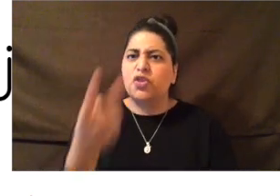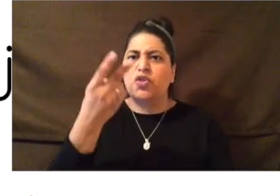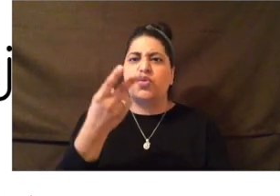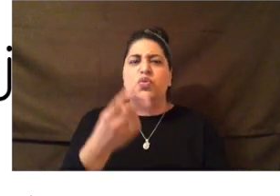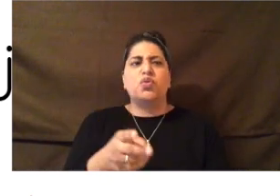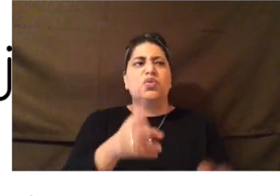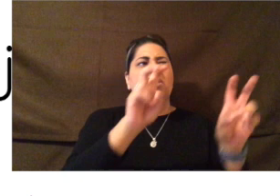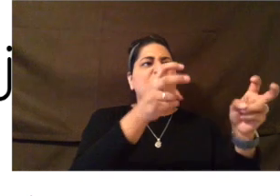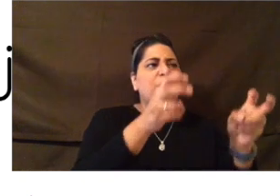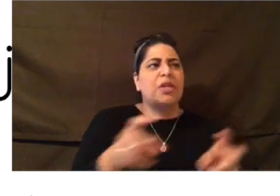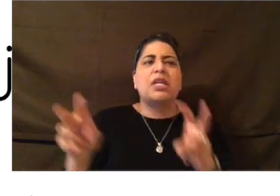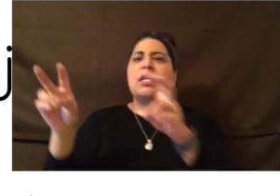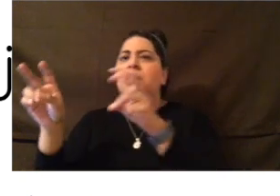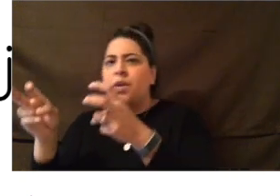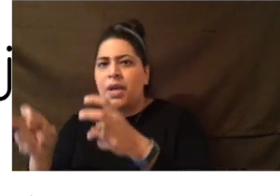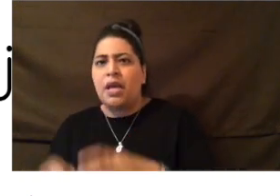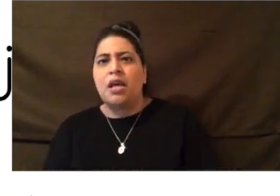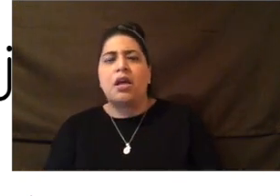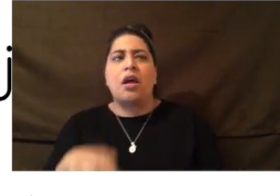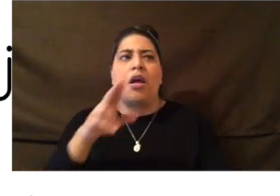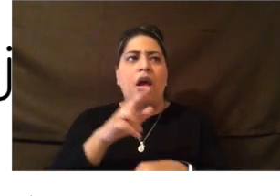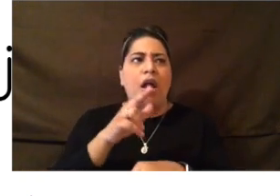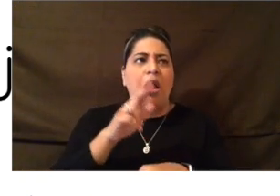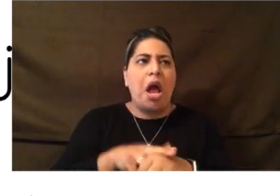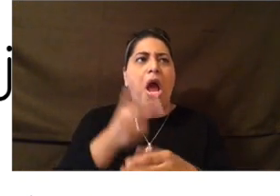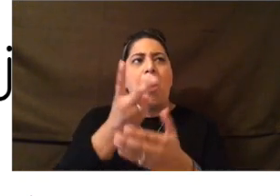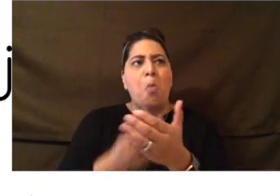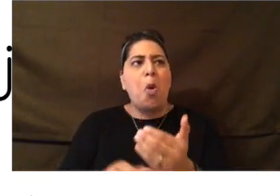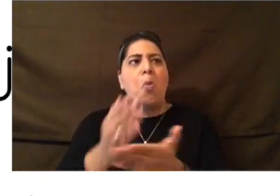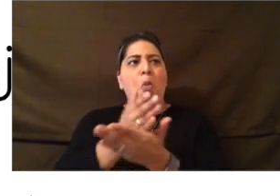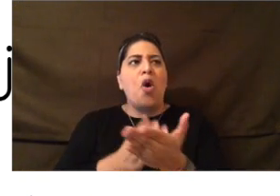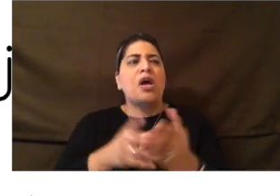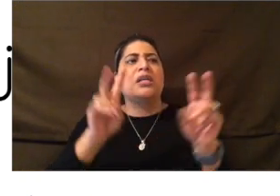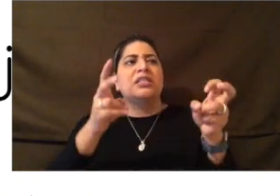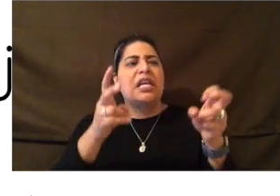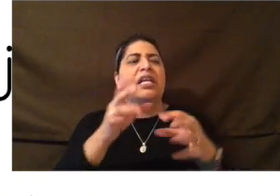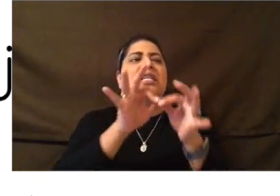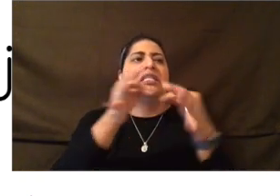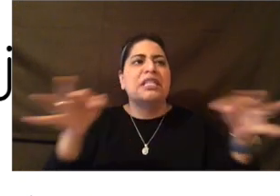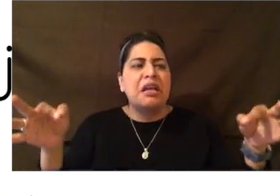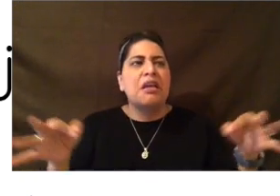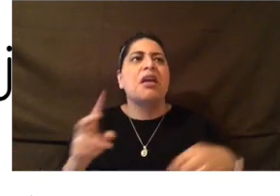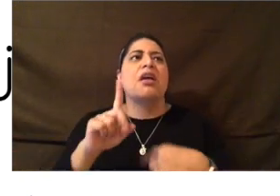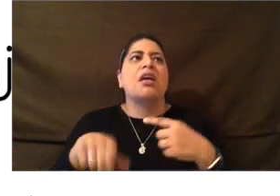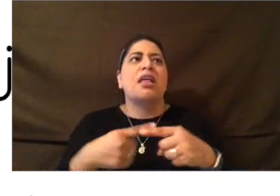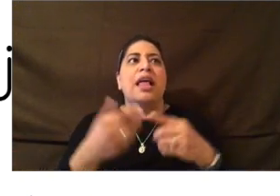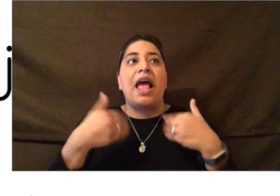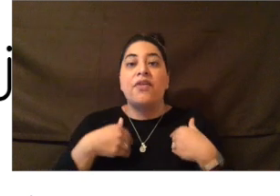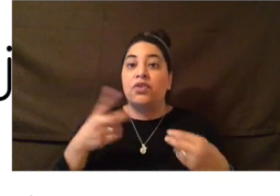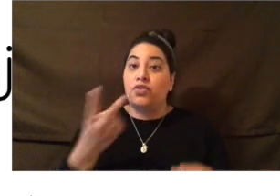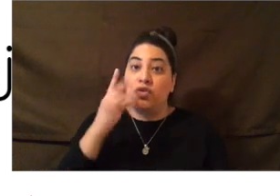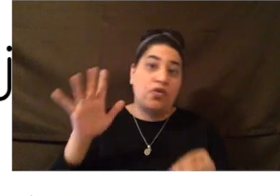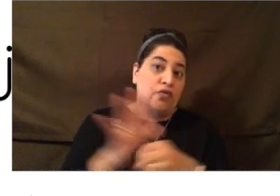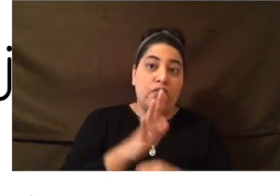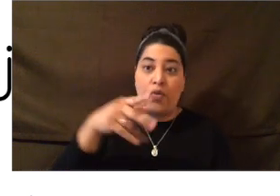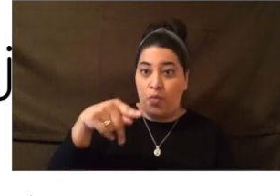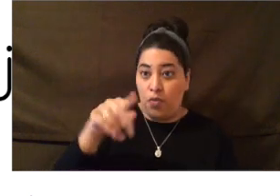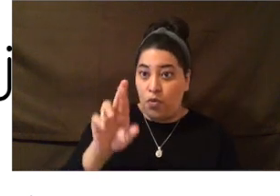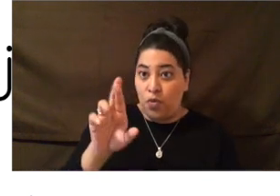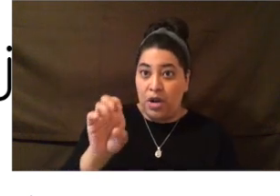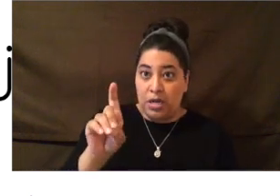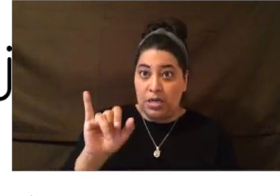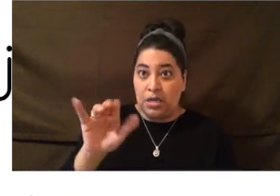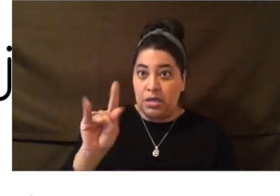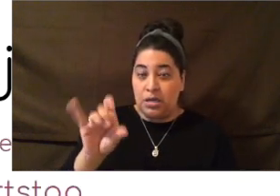sense. Two complete subjects on in each part of the sentence, and then we have two